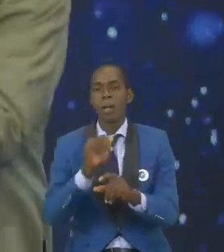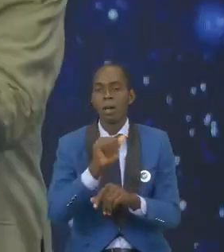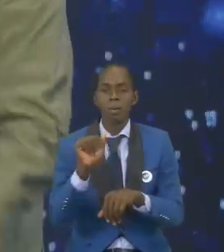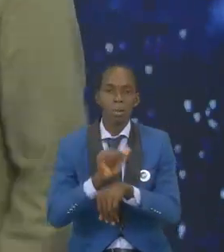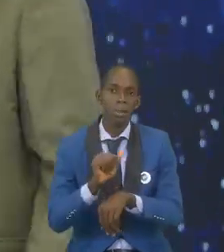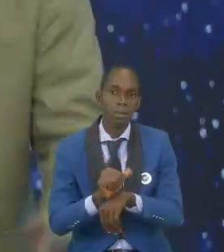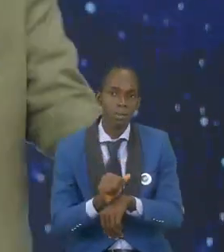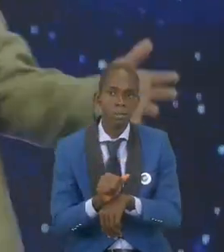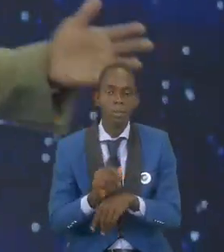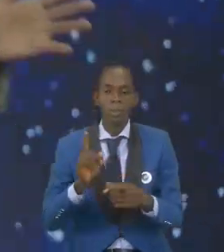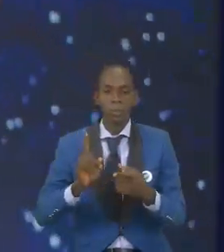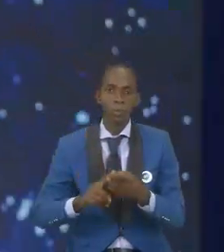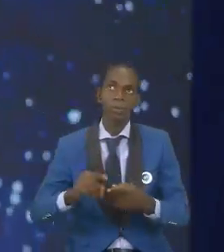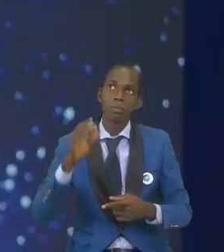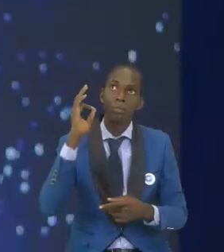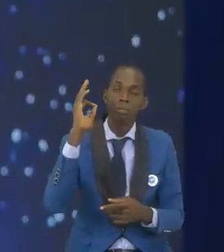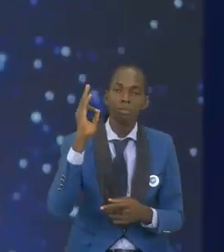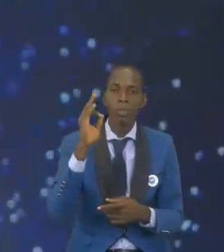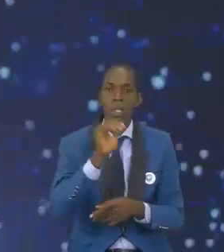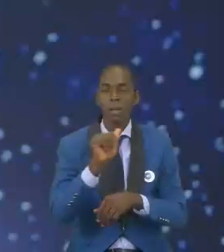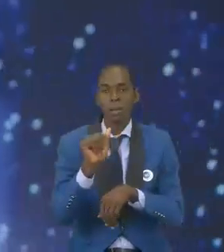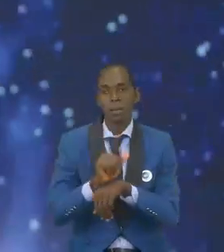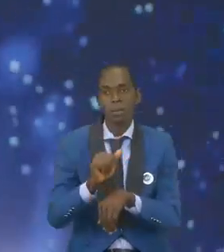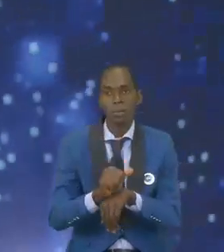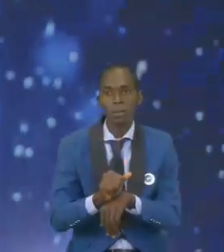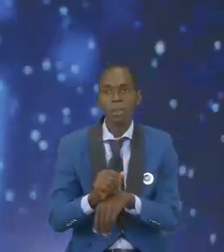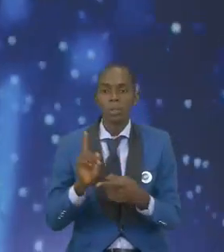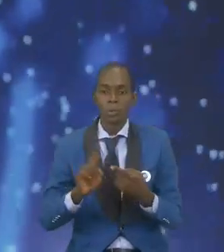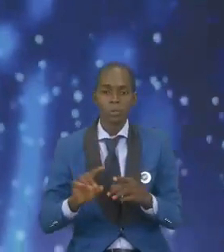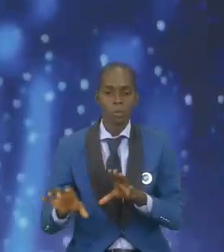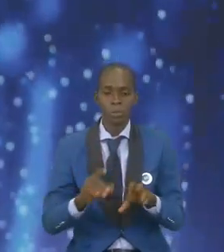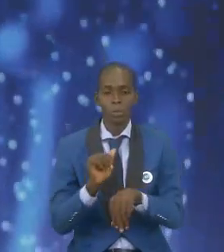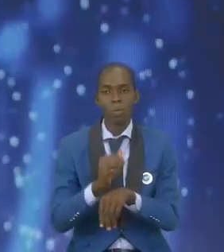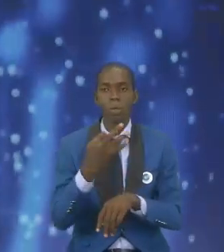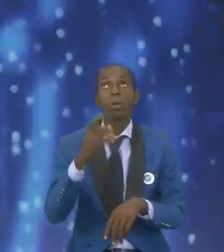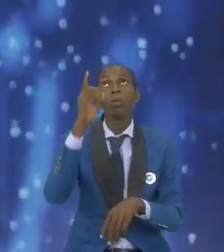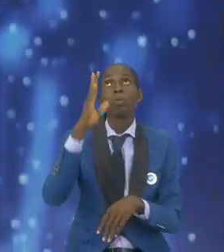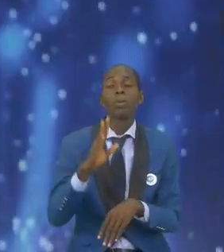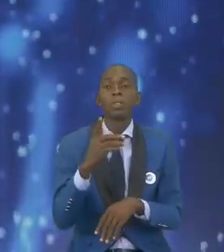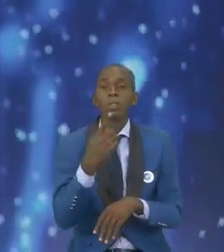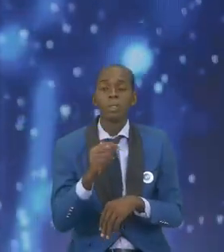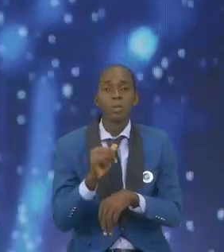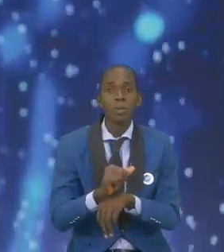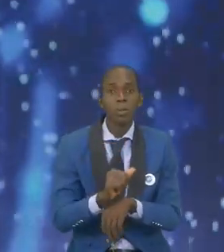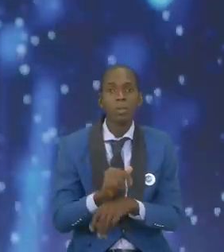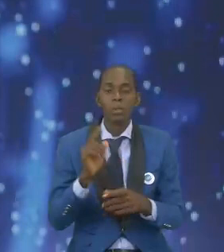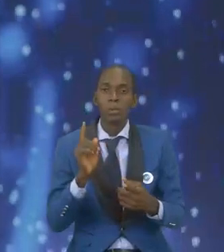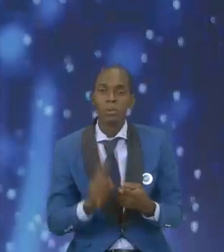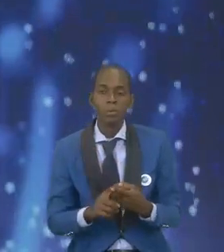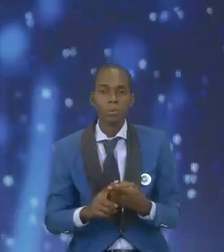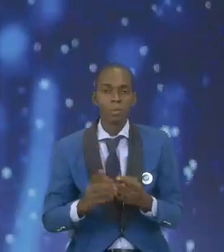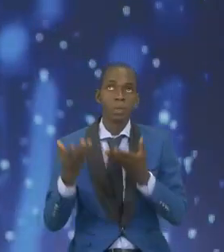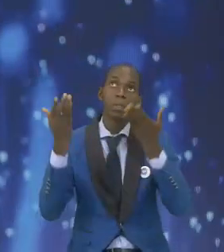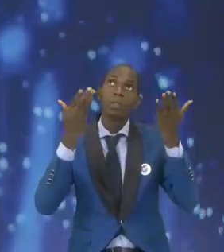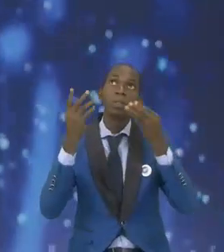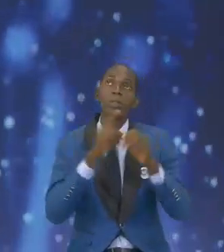to do the work of God, a task to serve the Lord in holiness and righteousness all the